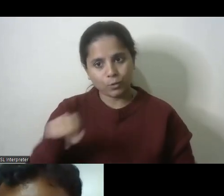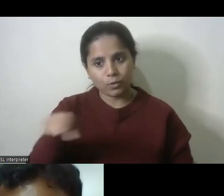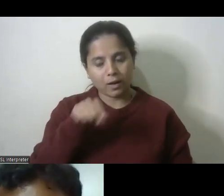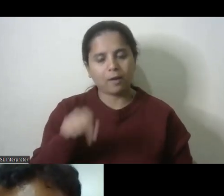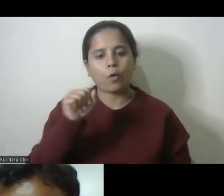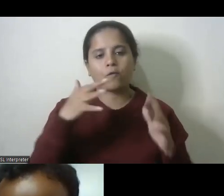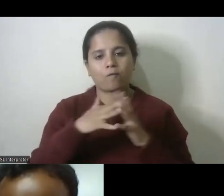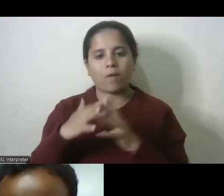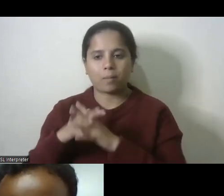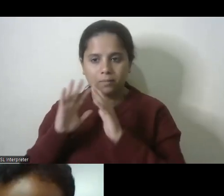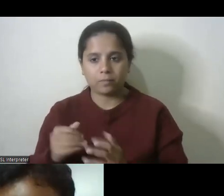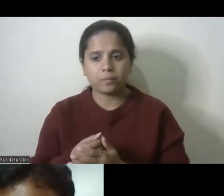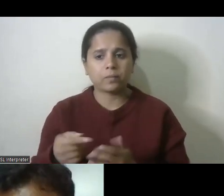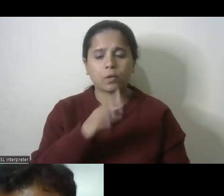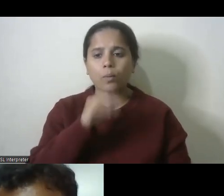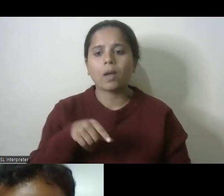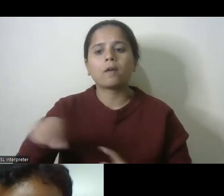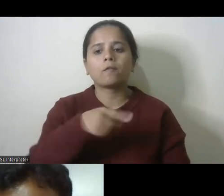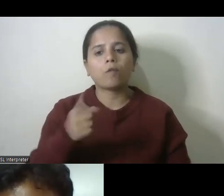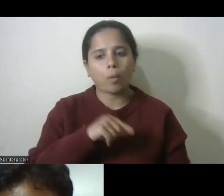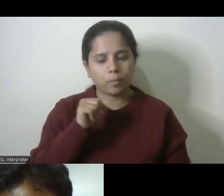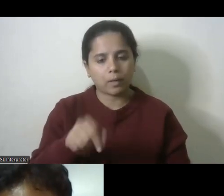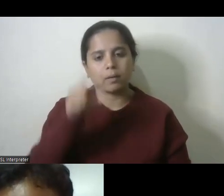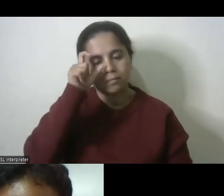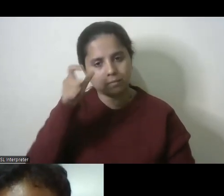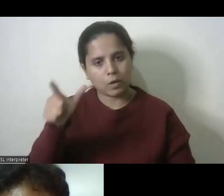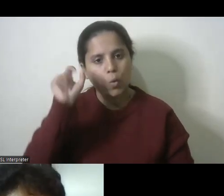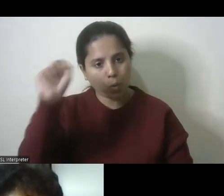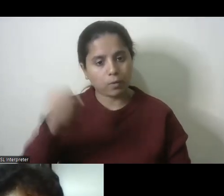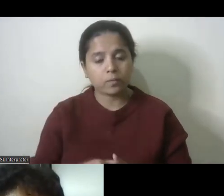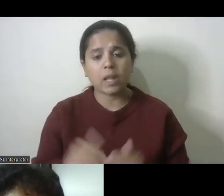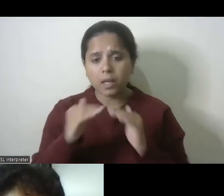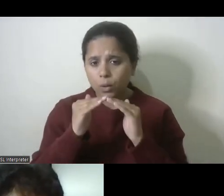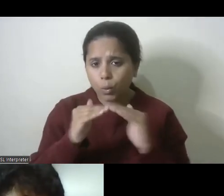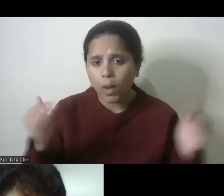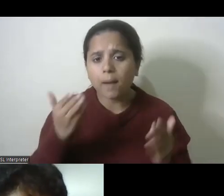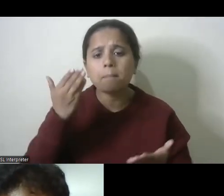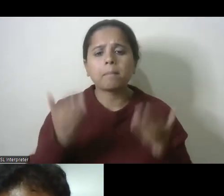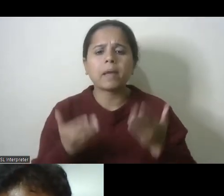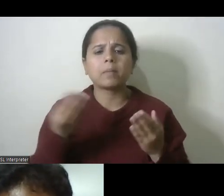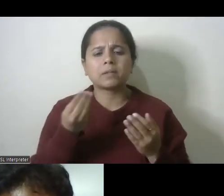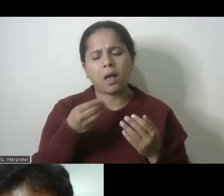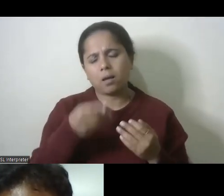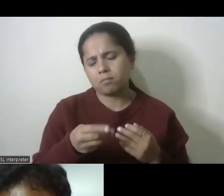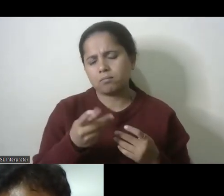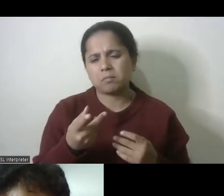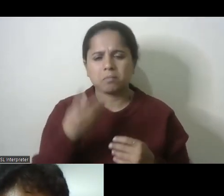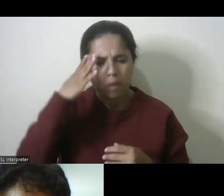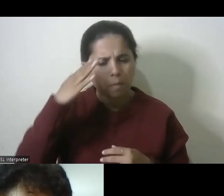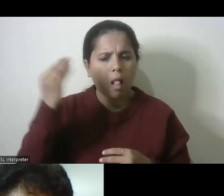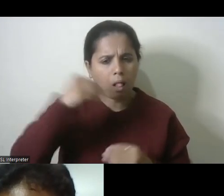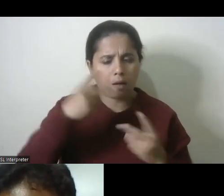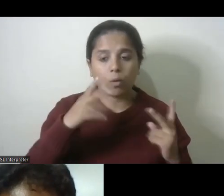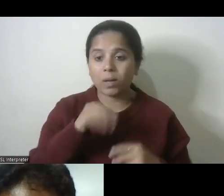webpage has, which actually from Ambedkar's, Dr. B.R. Ambedkar. So equality may be a friction, but nonetheless,